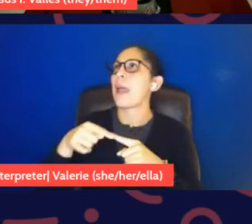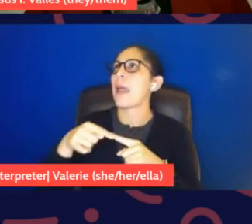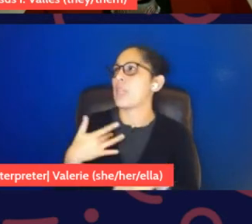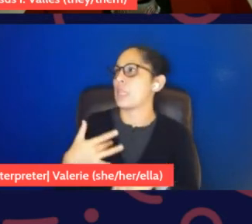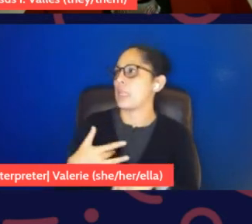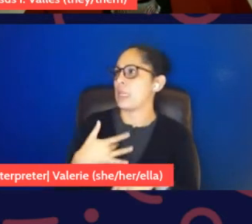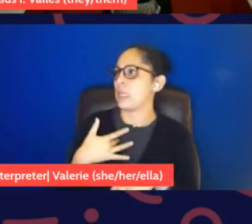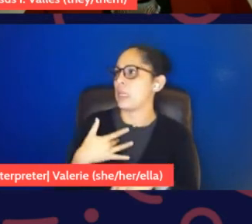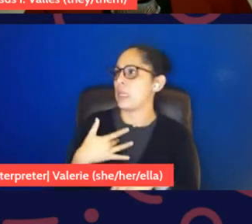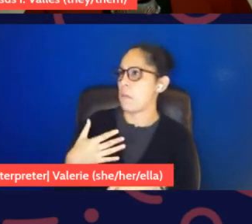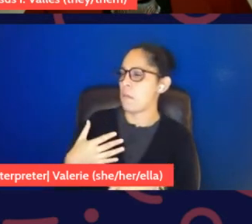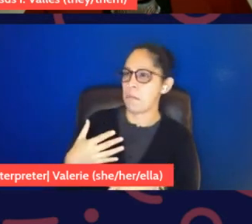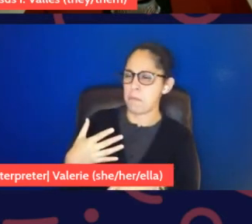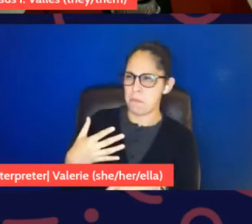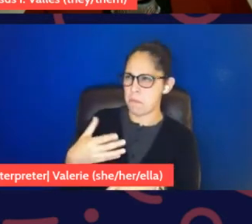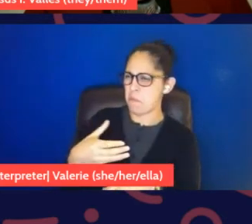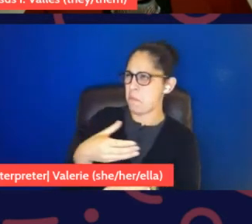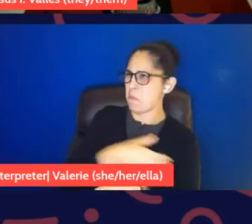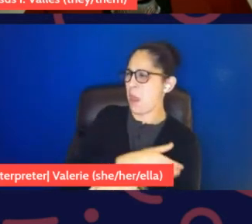honest,